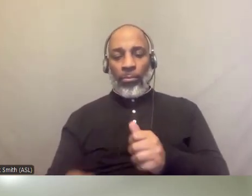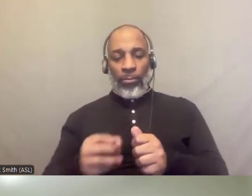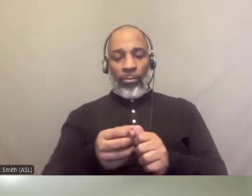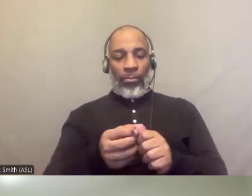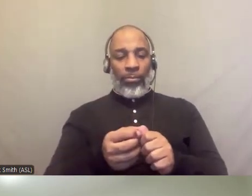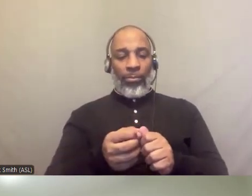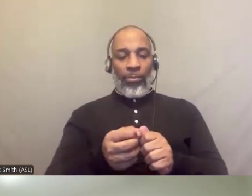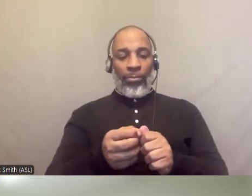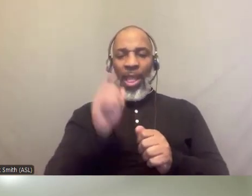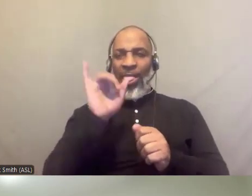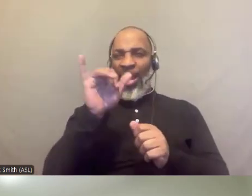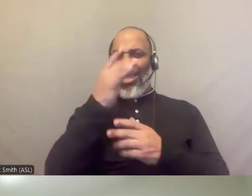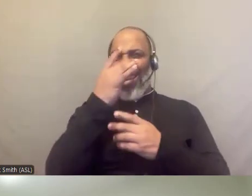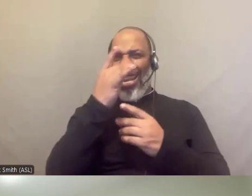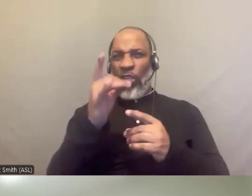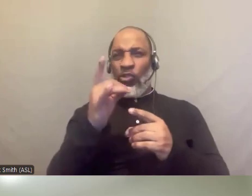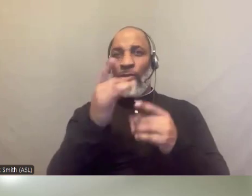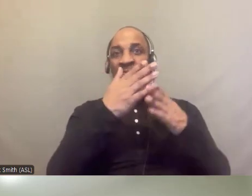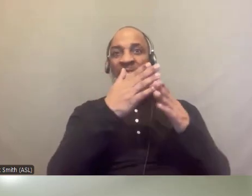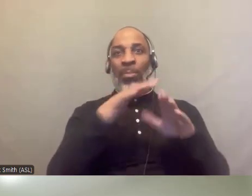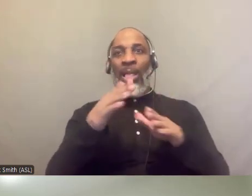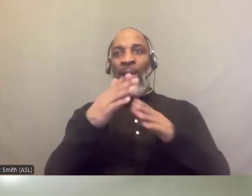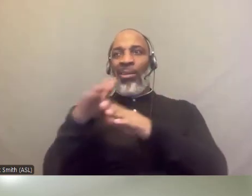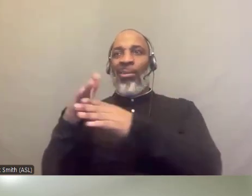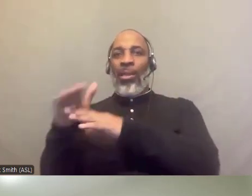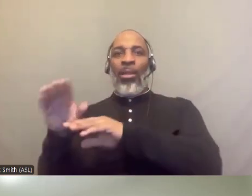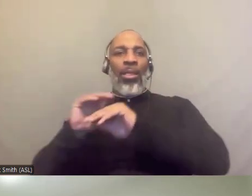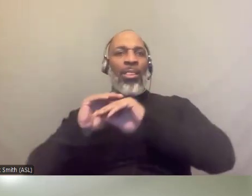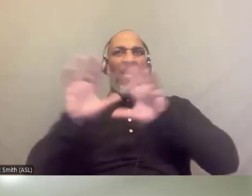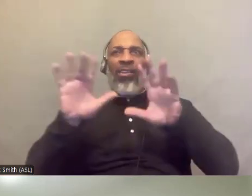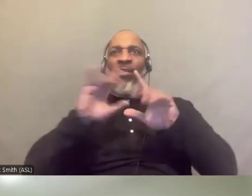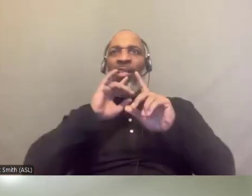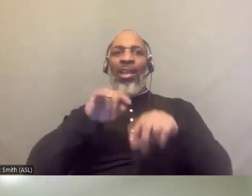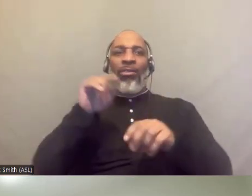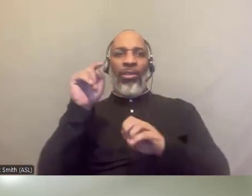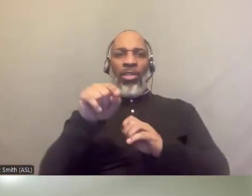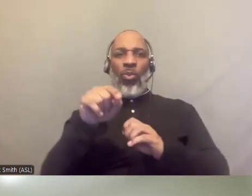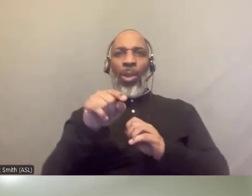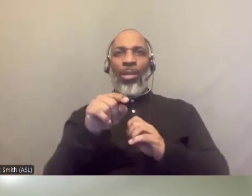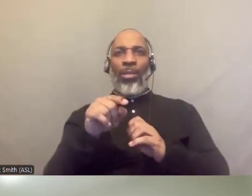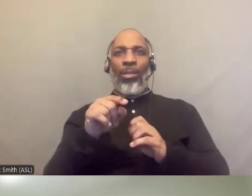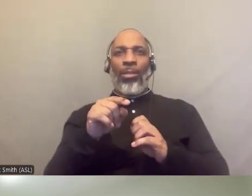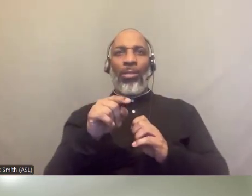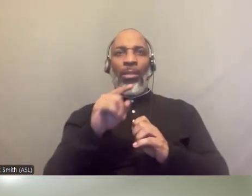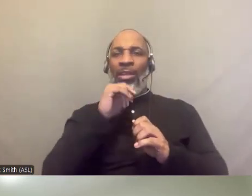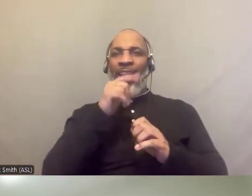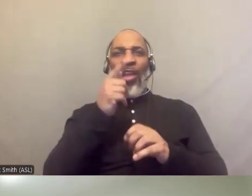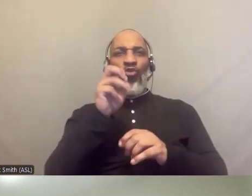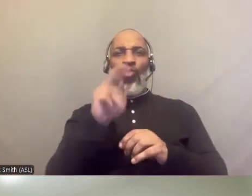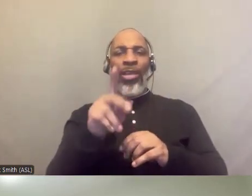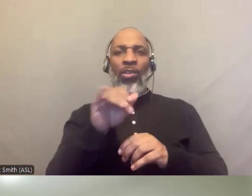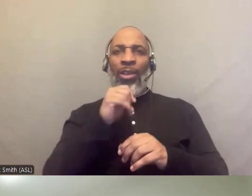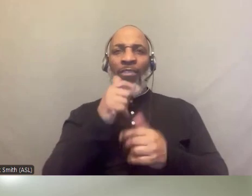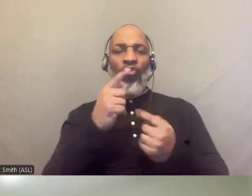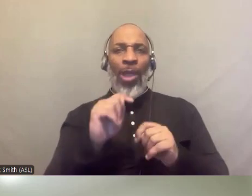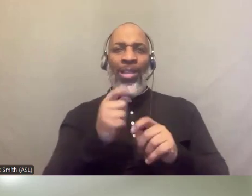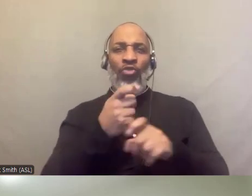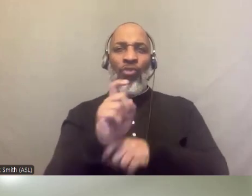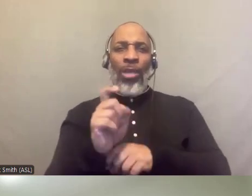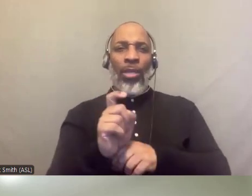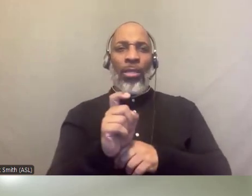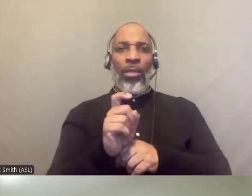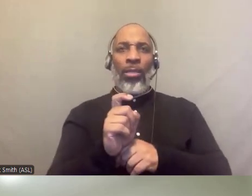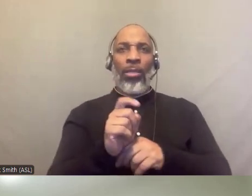an interesting split. We actually think there's a pretty clear answer to this question. We're not trying to trick you. If